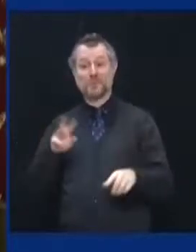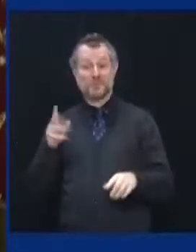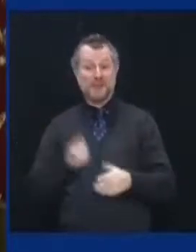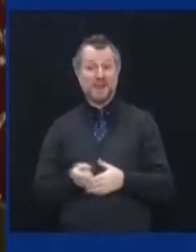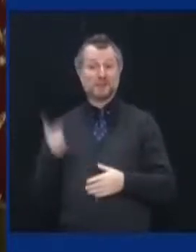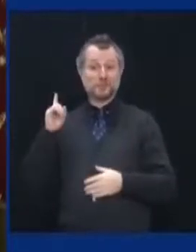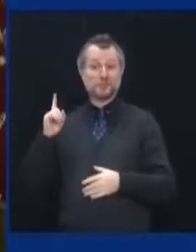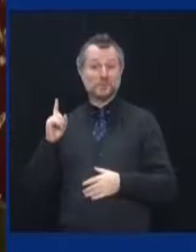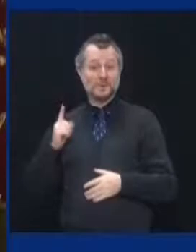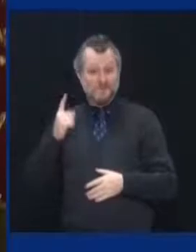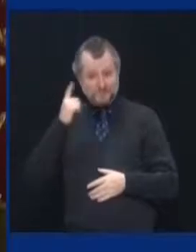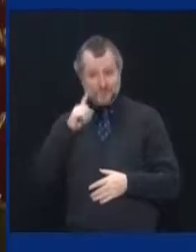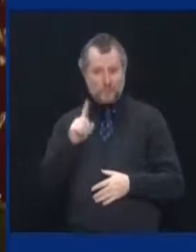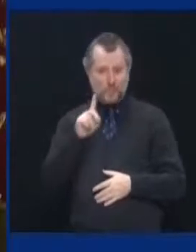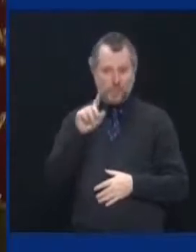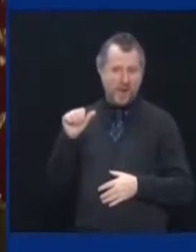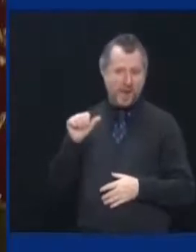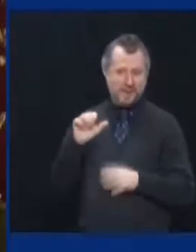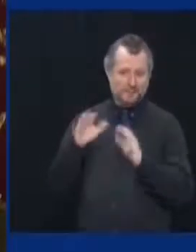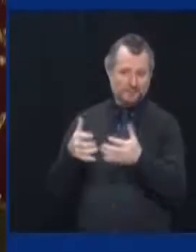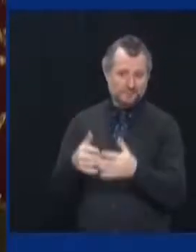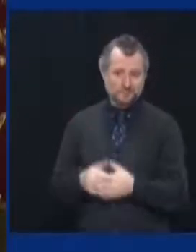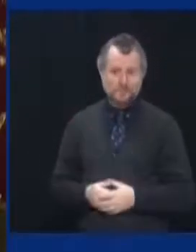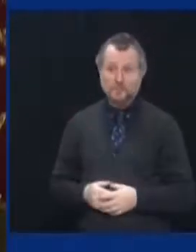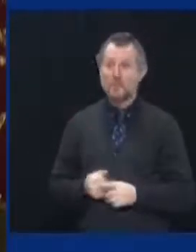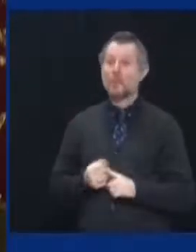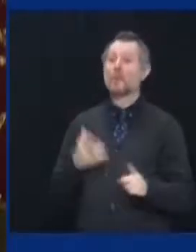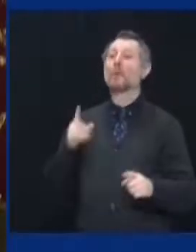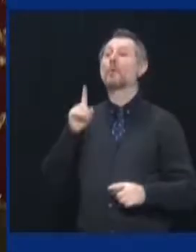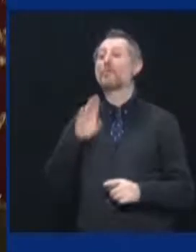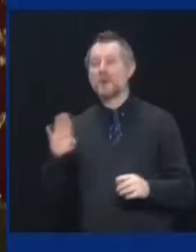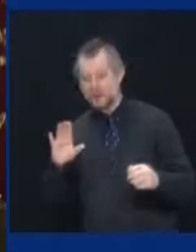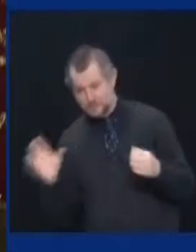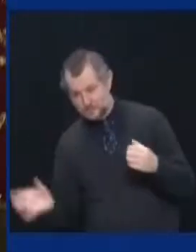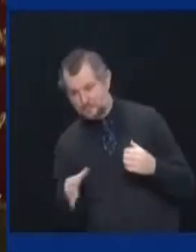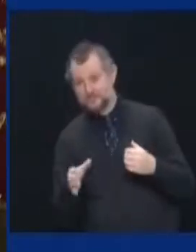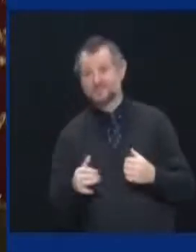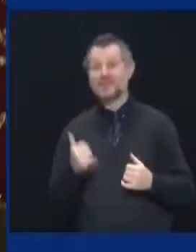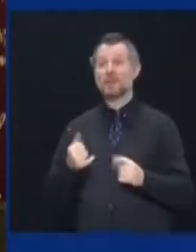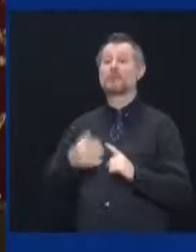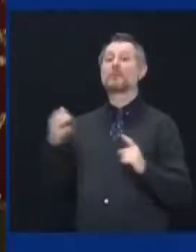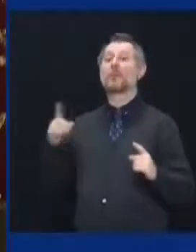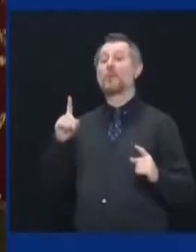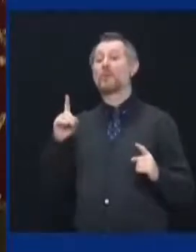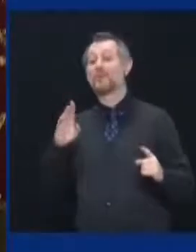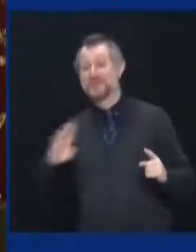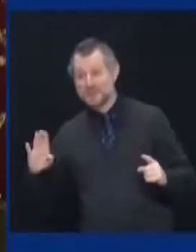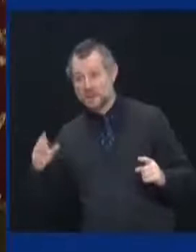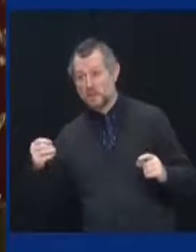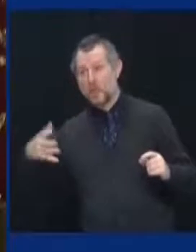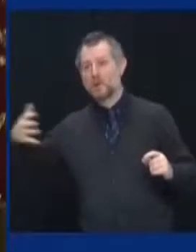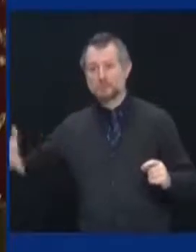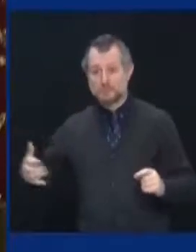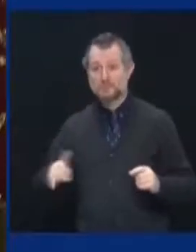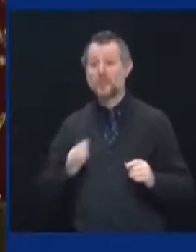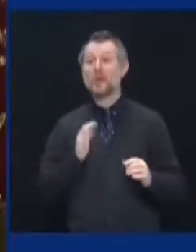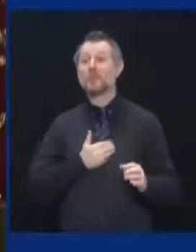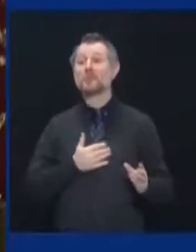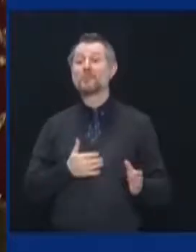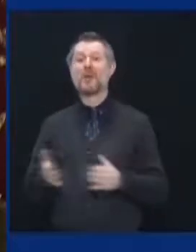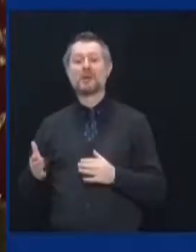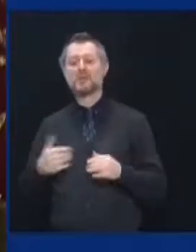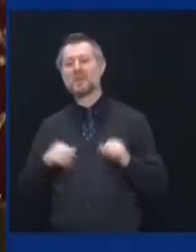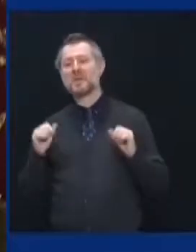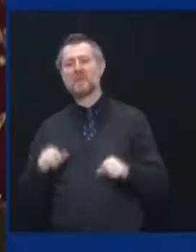servicing 1A, which quickly became 1B, which quickly became 1B+, the idea had been that it could serve as sort of a